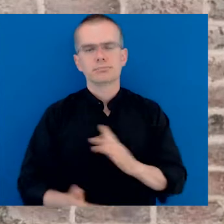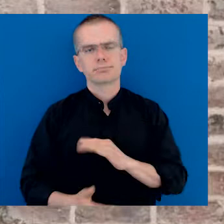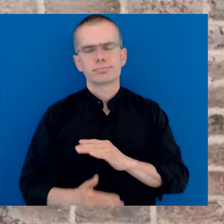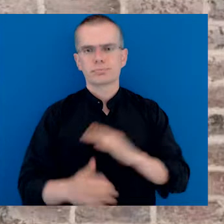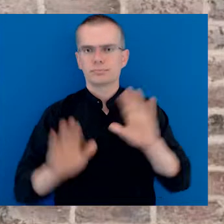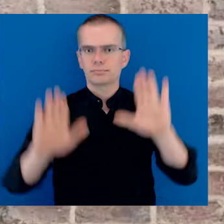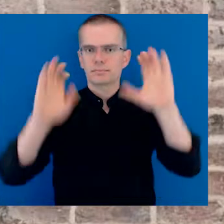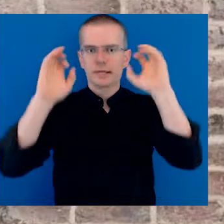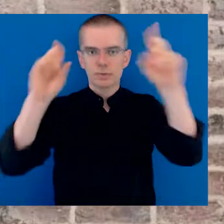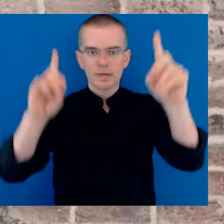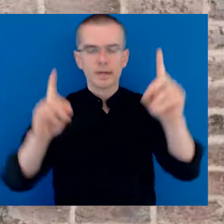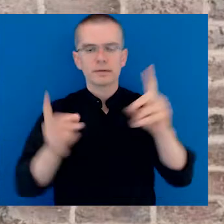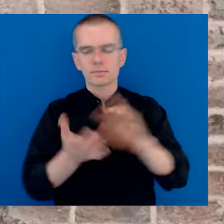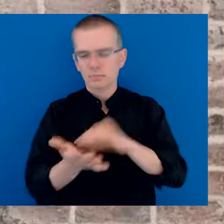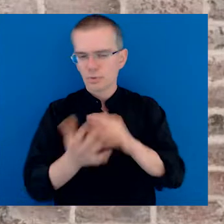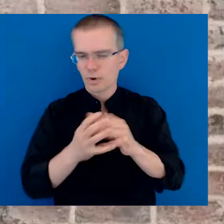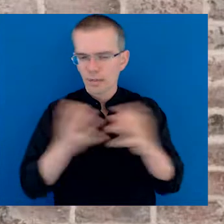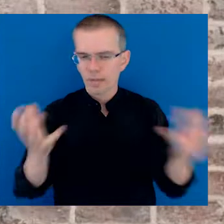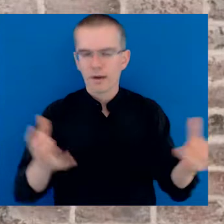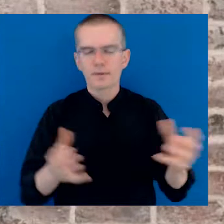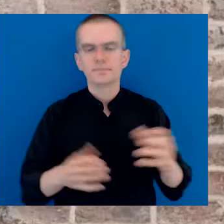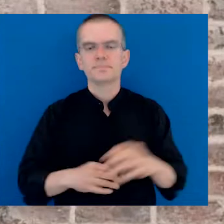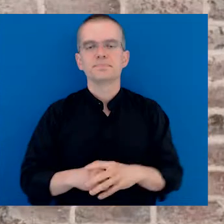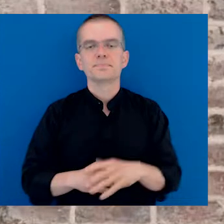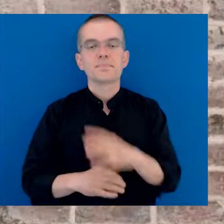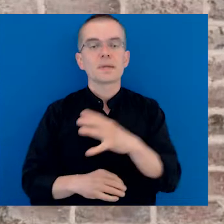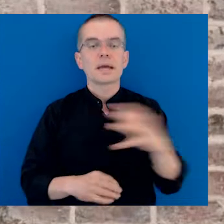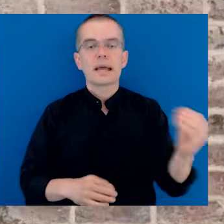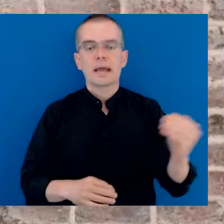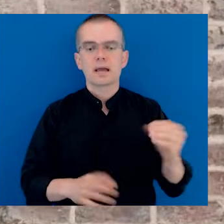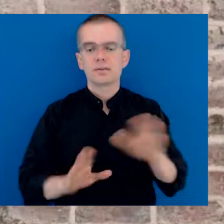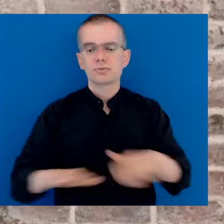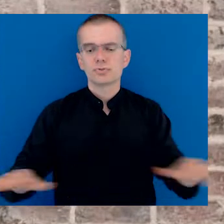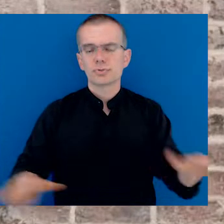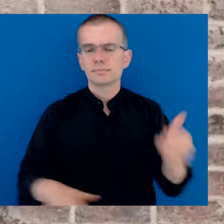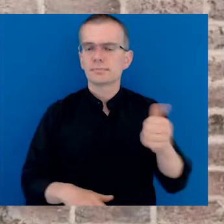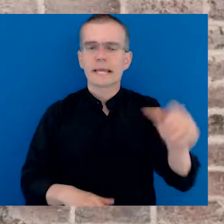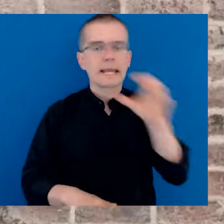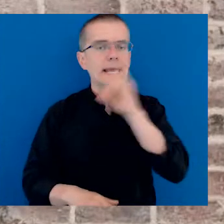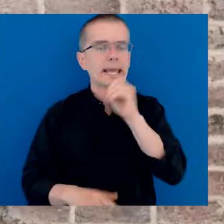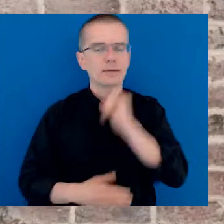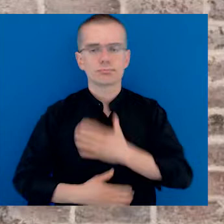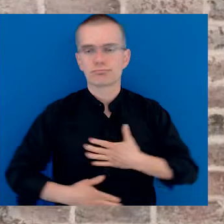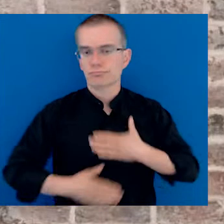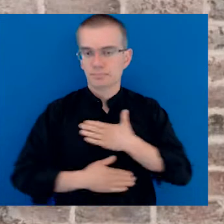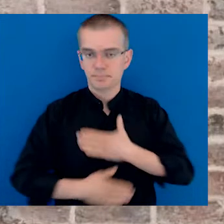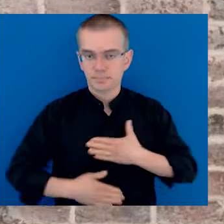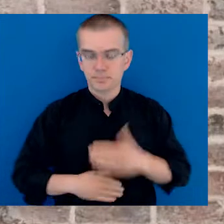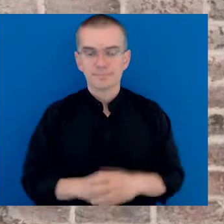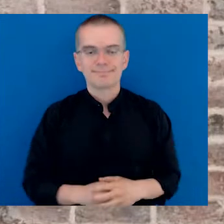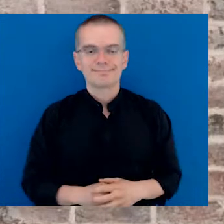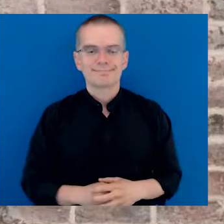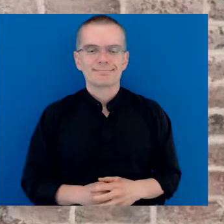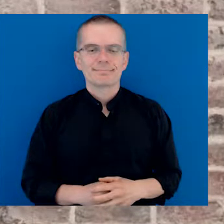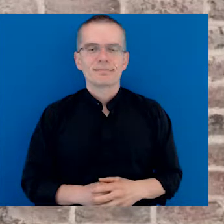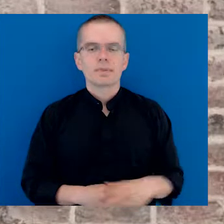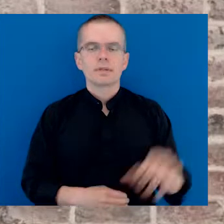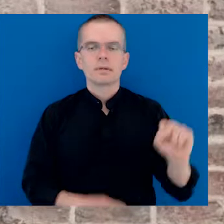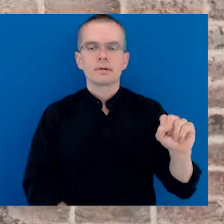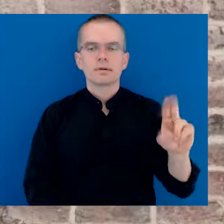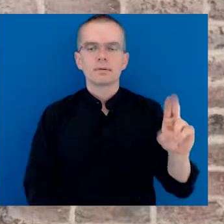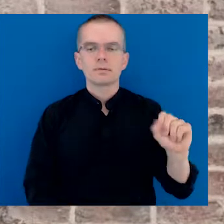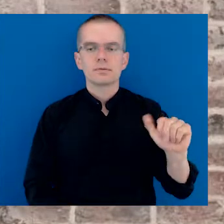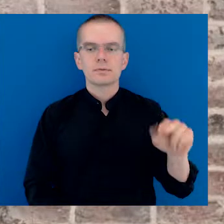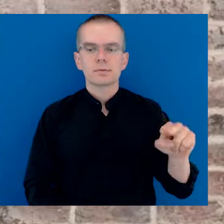delightfully educational and informative, and they appeal to children of all ages.